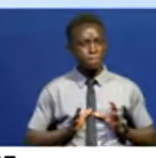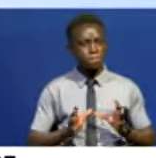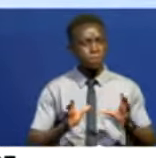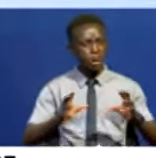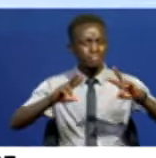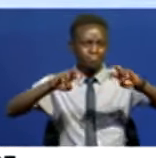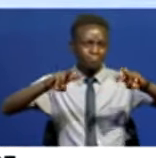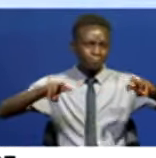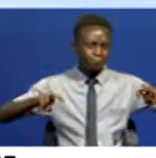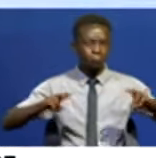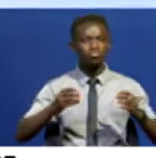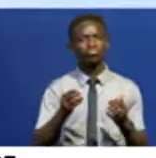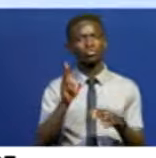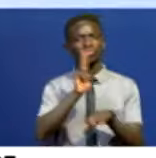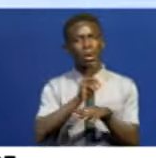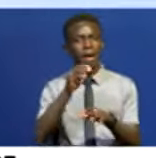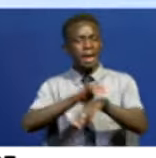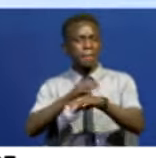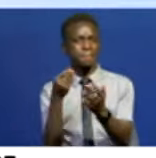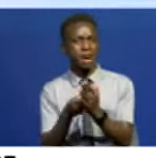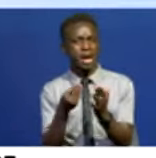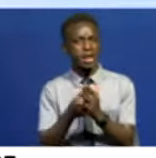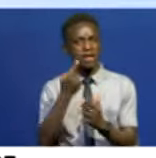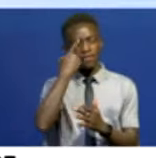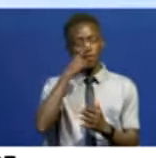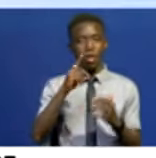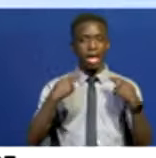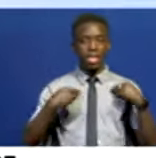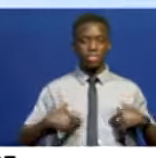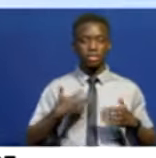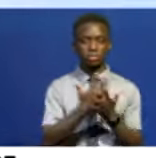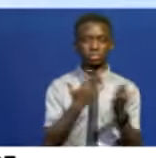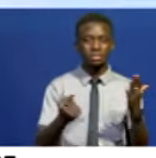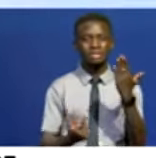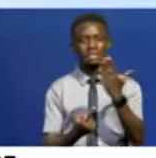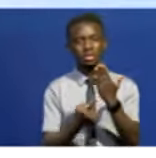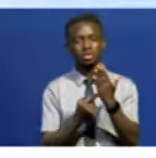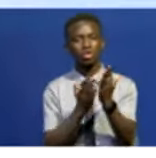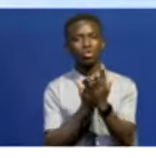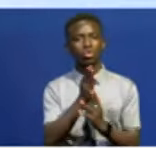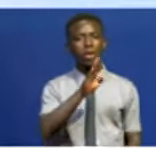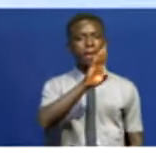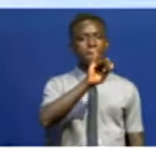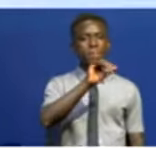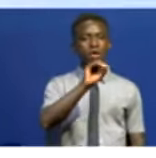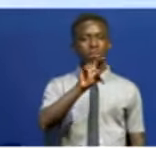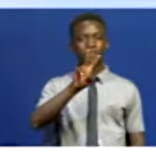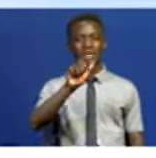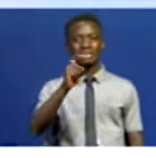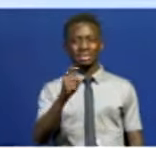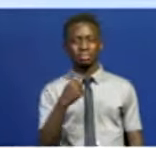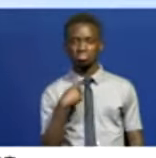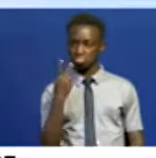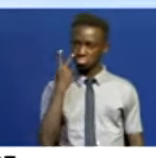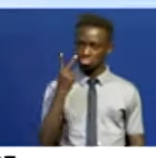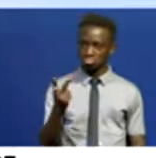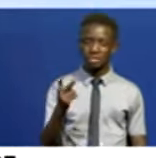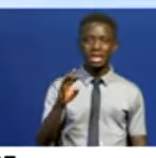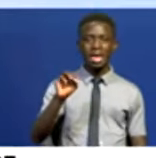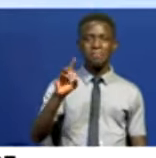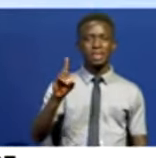health products and technologies through BioVax, and I see the MD is right here, limited, and